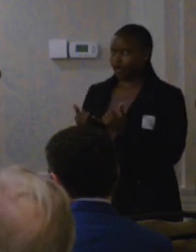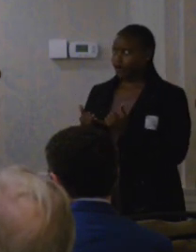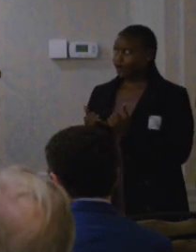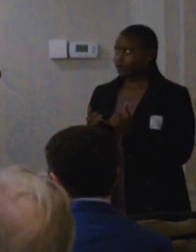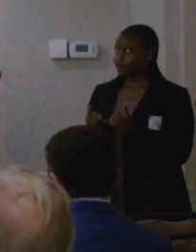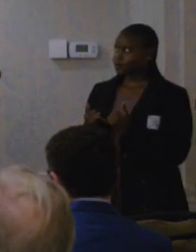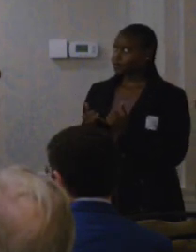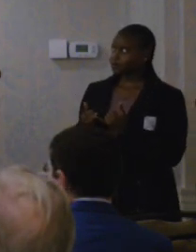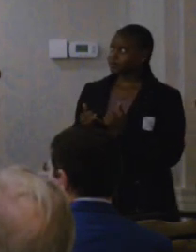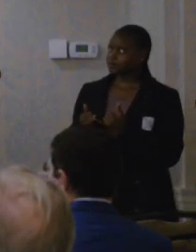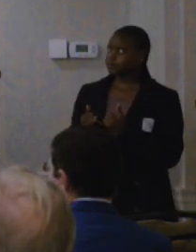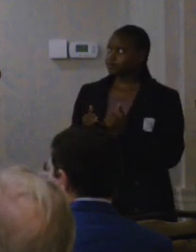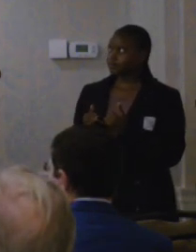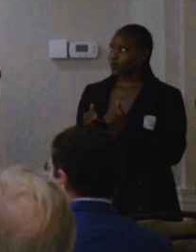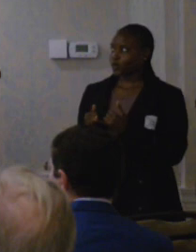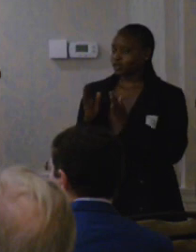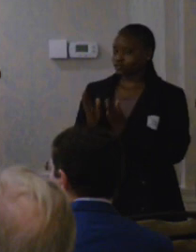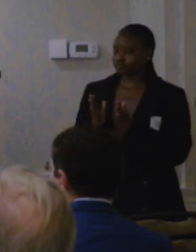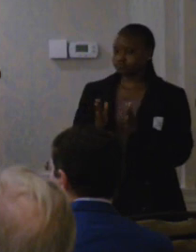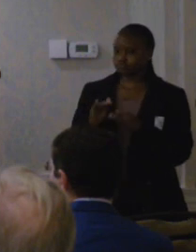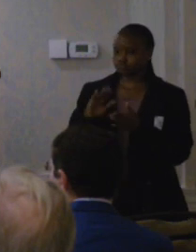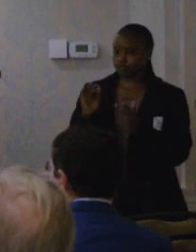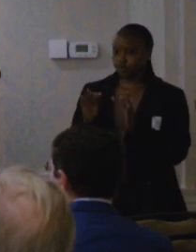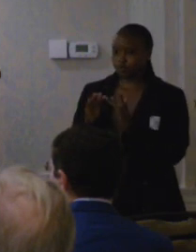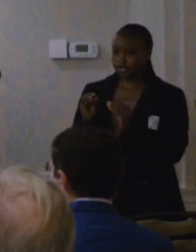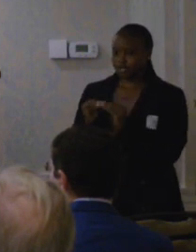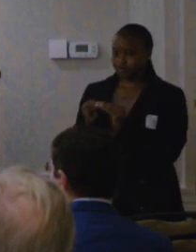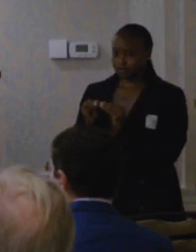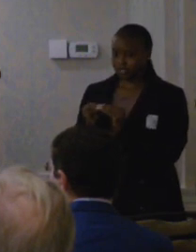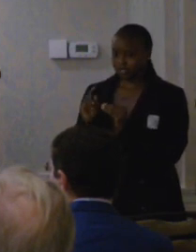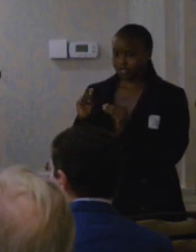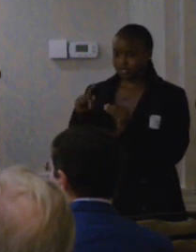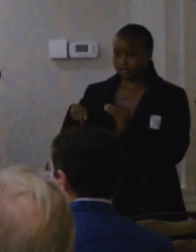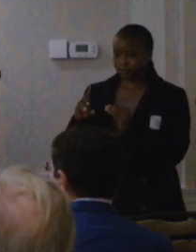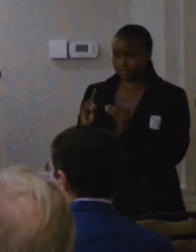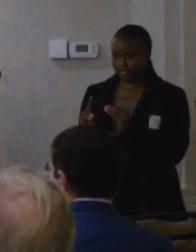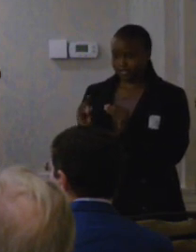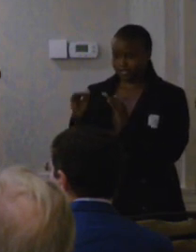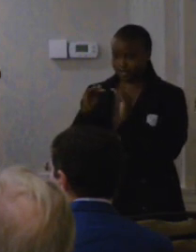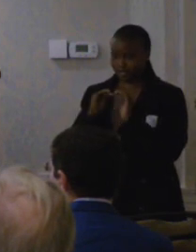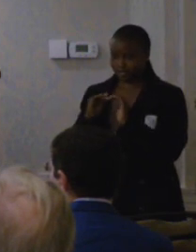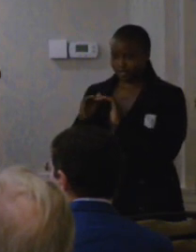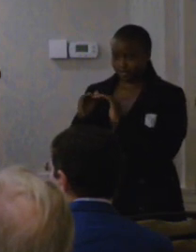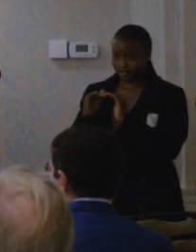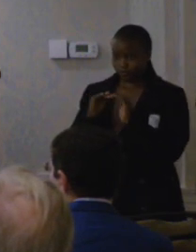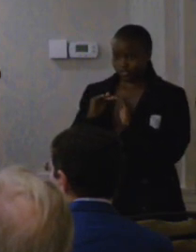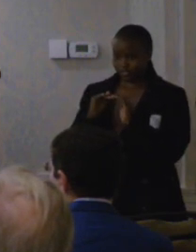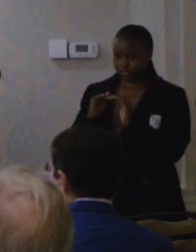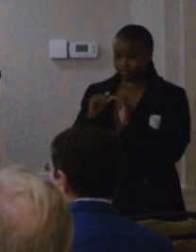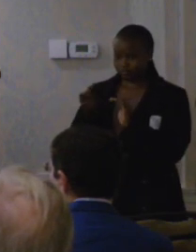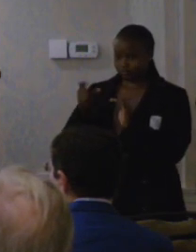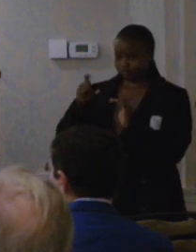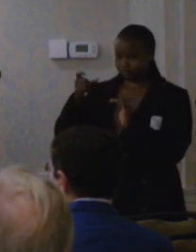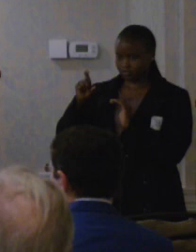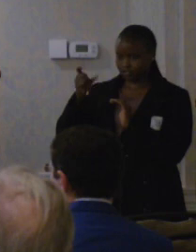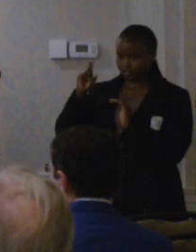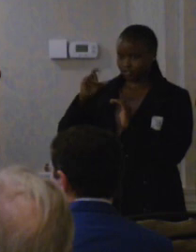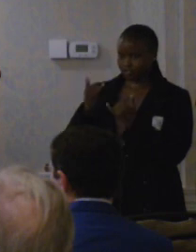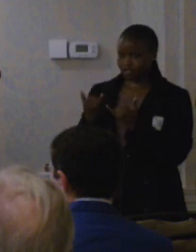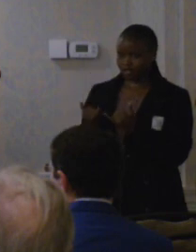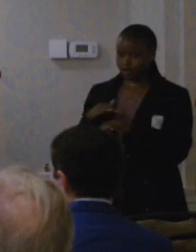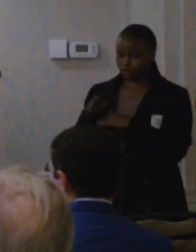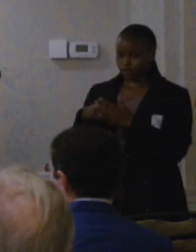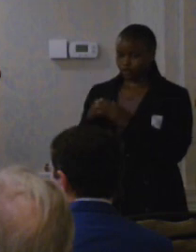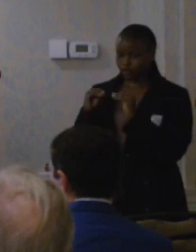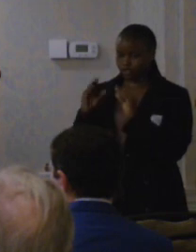school organize more online meeting, CBD by that the equity factor increase, because that now all